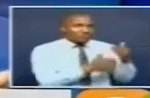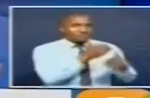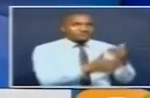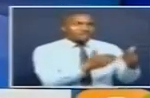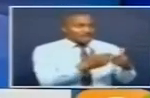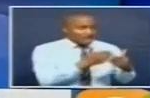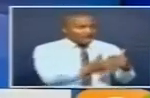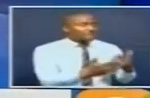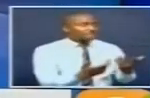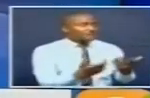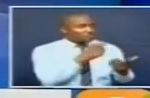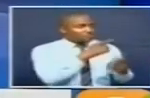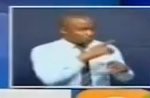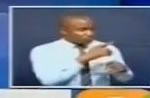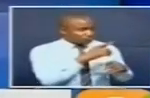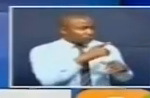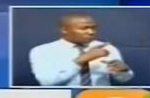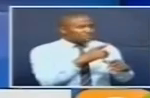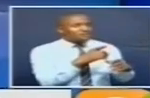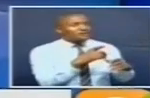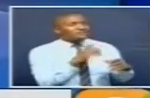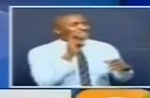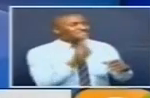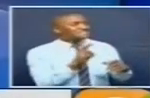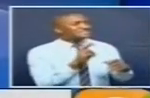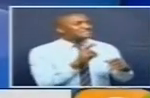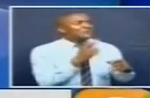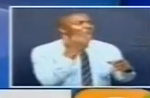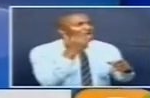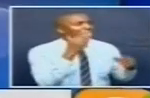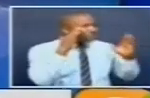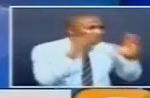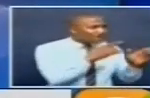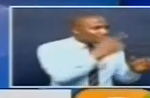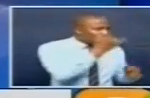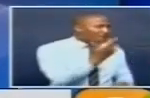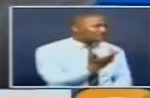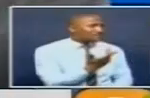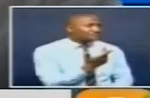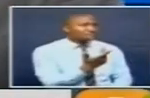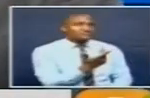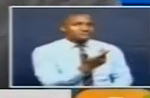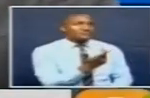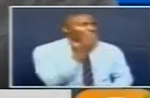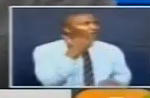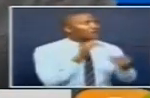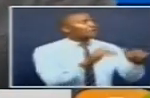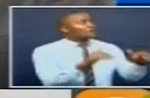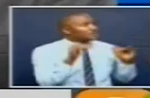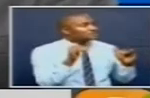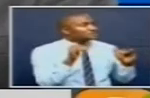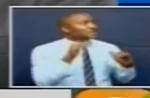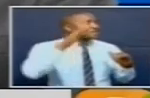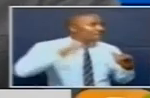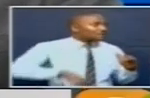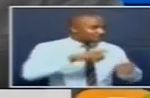immediately, so that you avoid single sourcing or restricted tendering? Right. Why wait until so late when you had